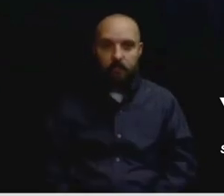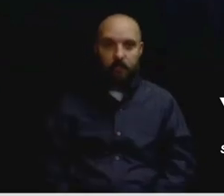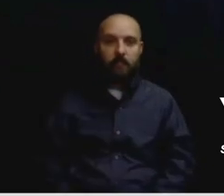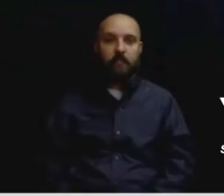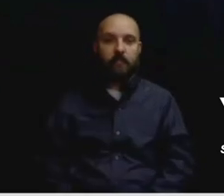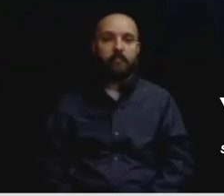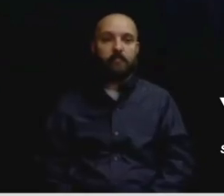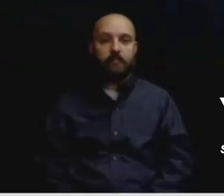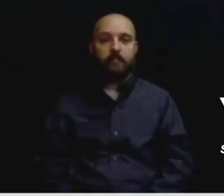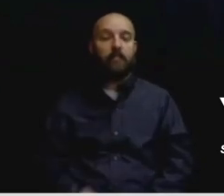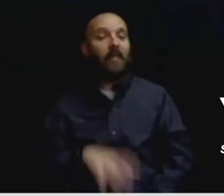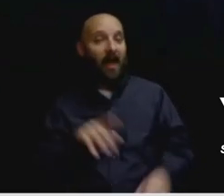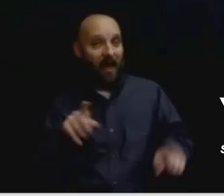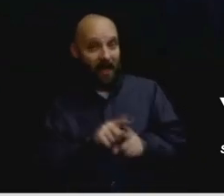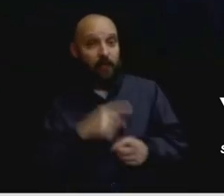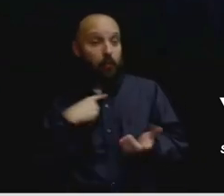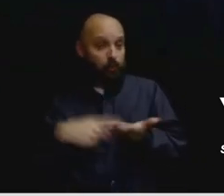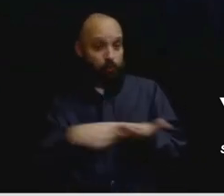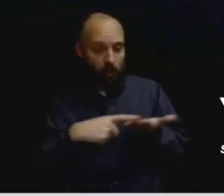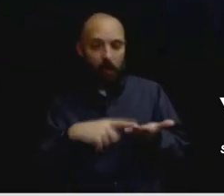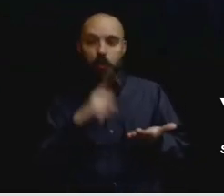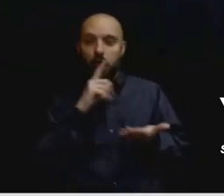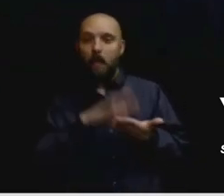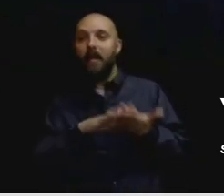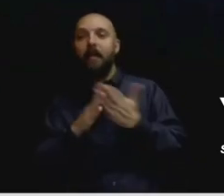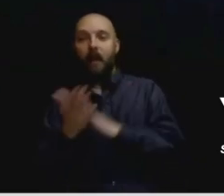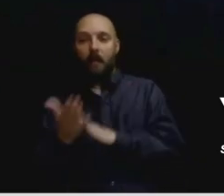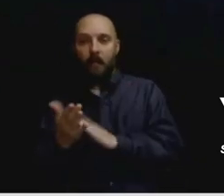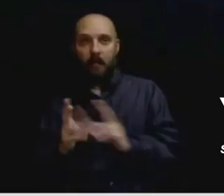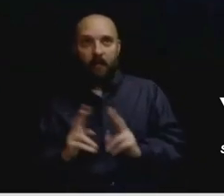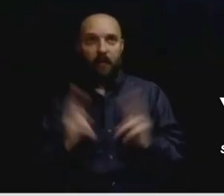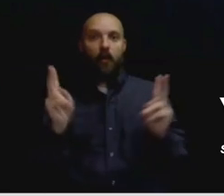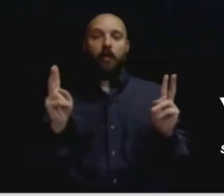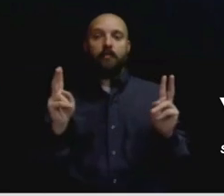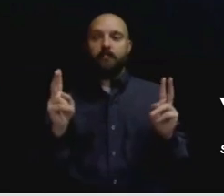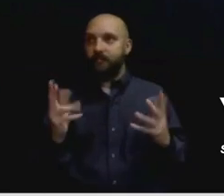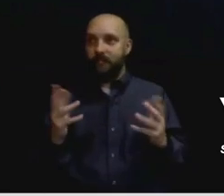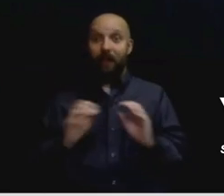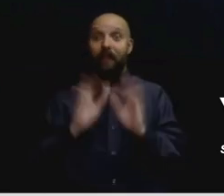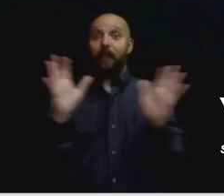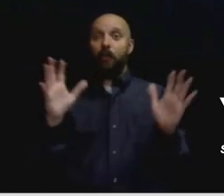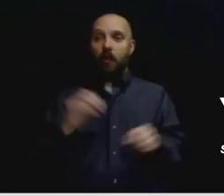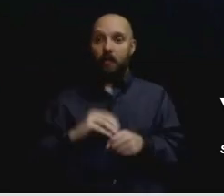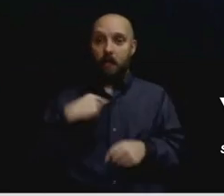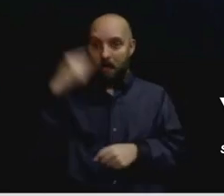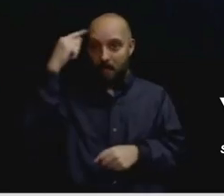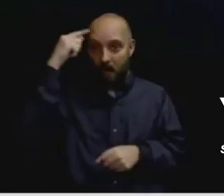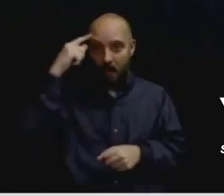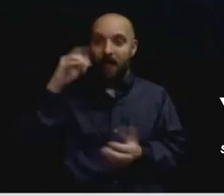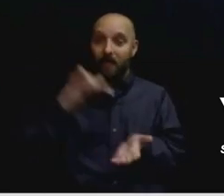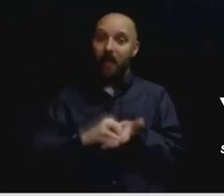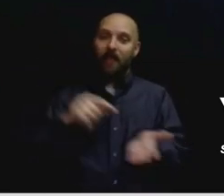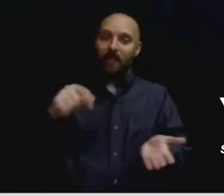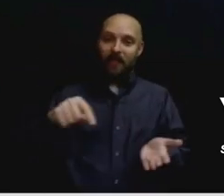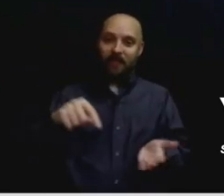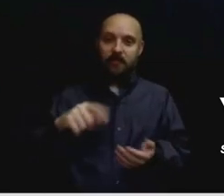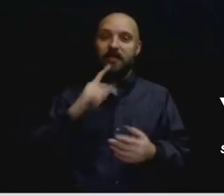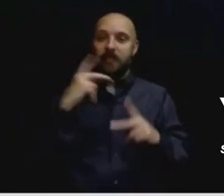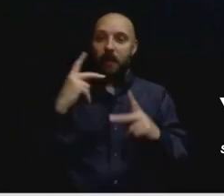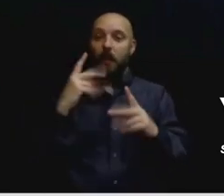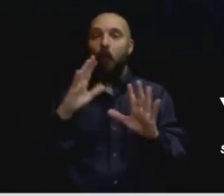Yeah, as we're talking about this, it's just becoming like super, like, I don't know, clear in my mind that this is figuring this